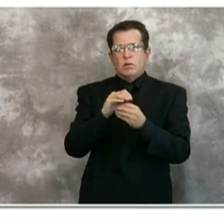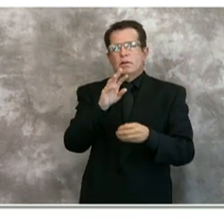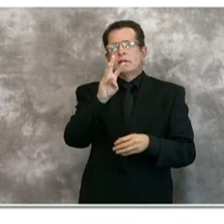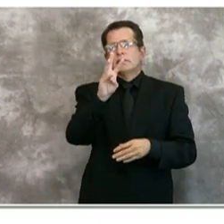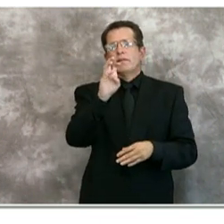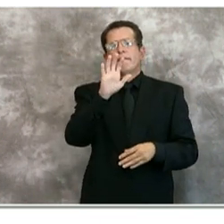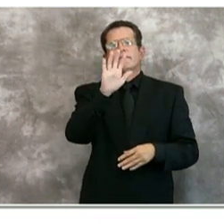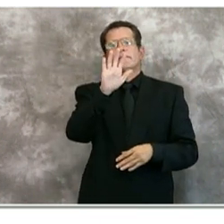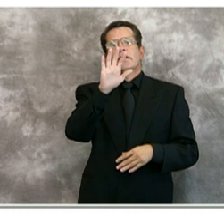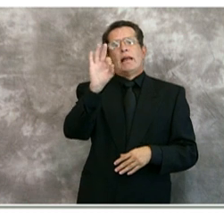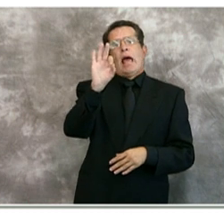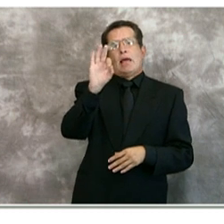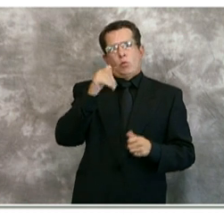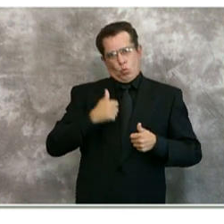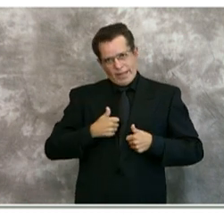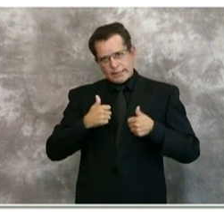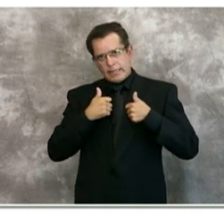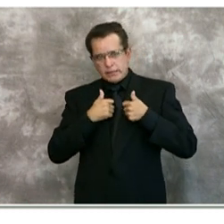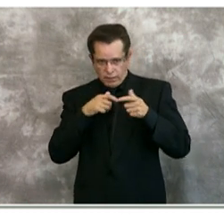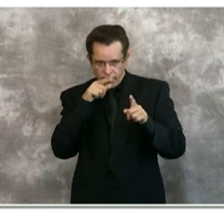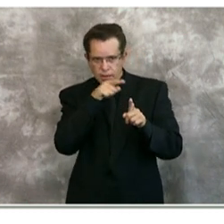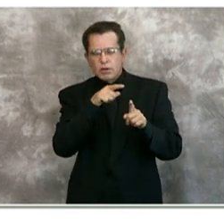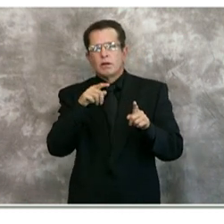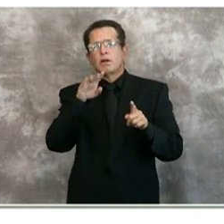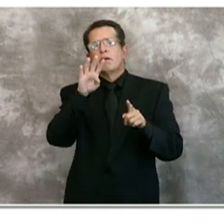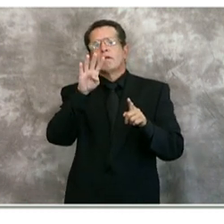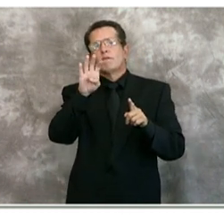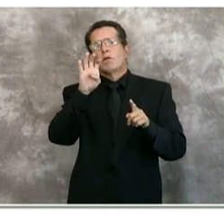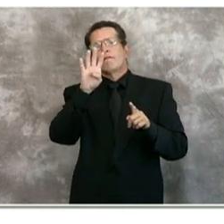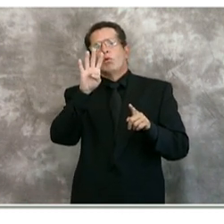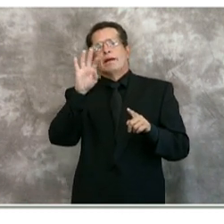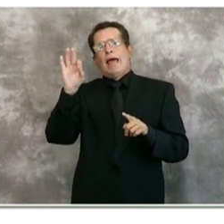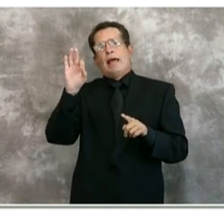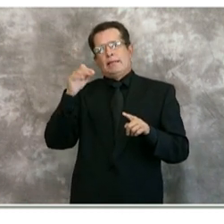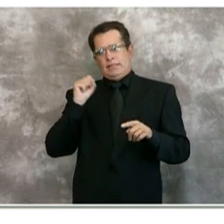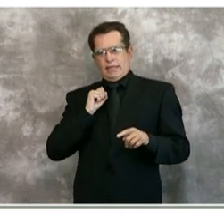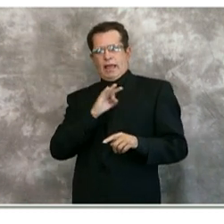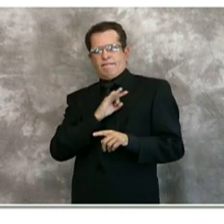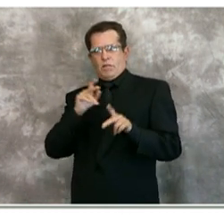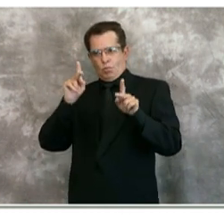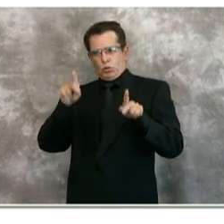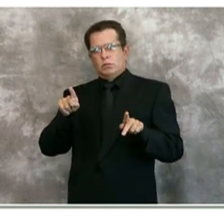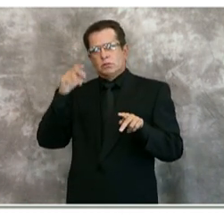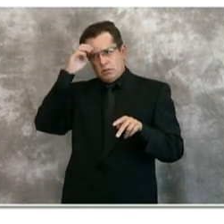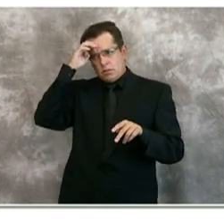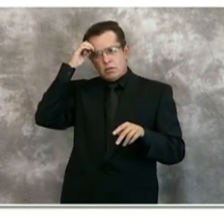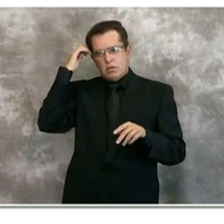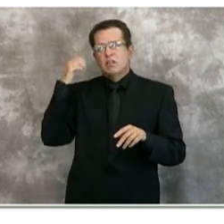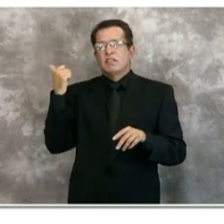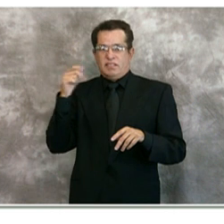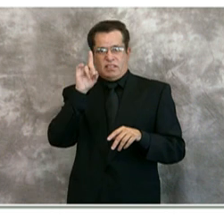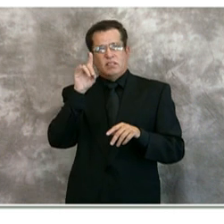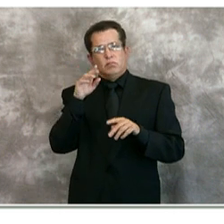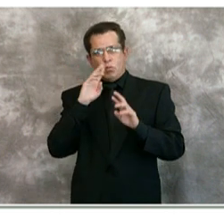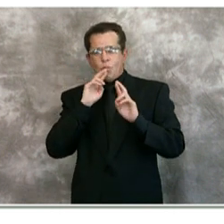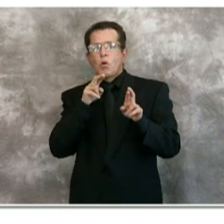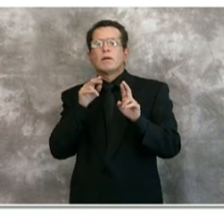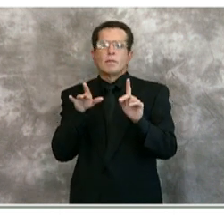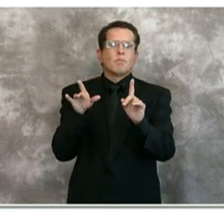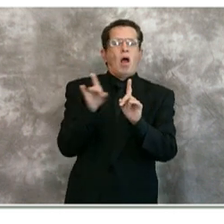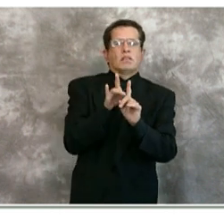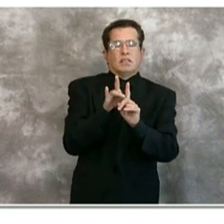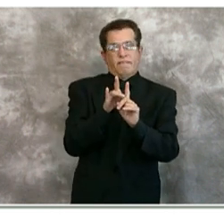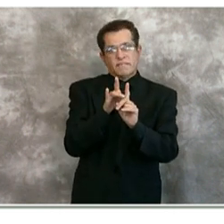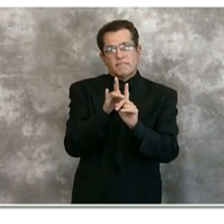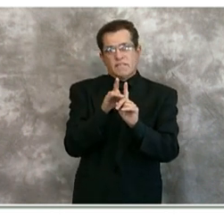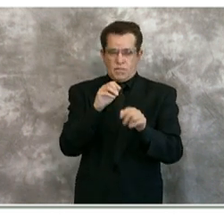659 residents and 449 staff members that have been reported to be positive for COVID-19, and